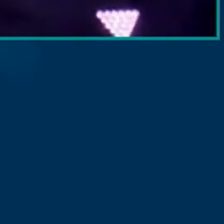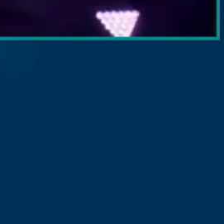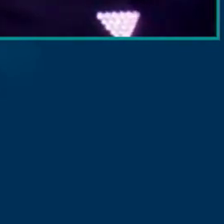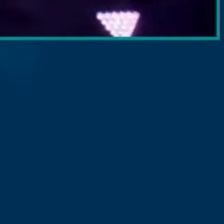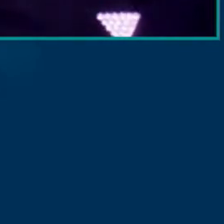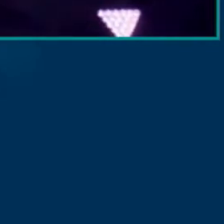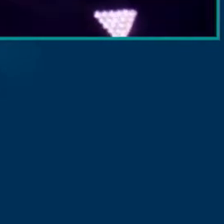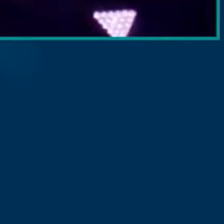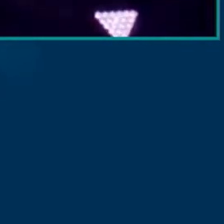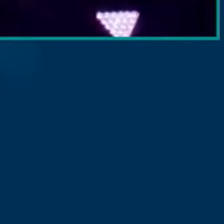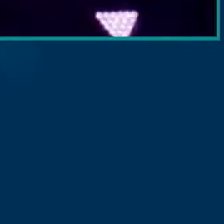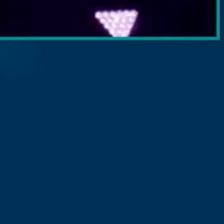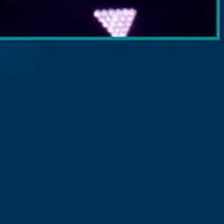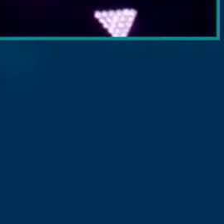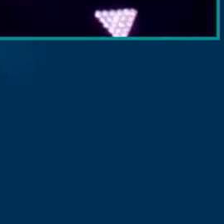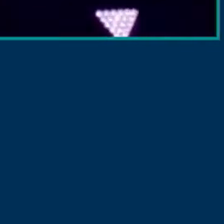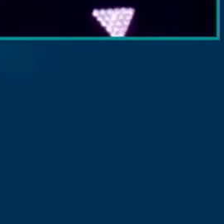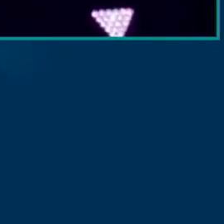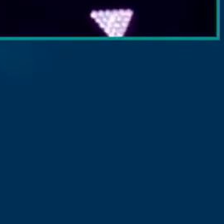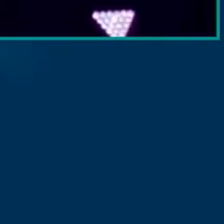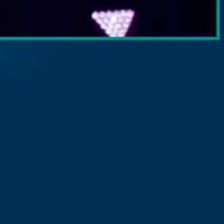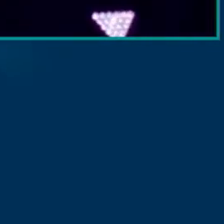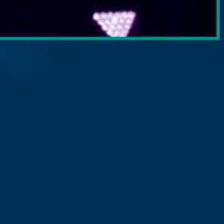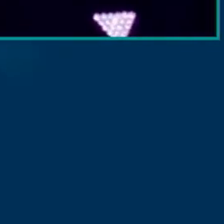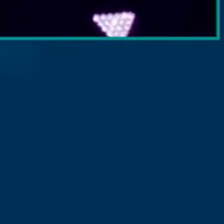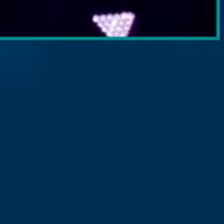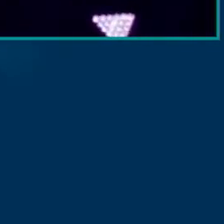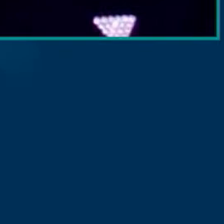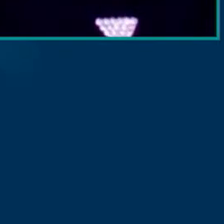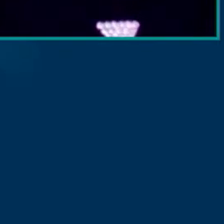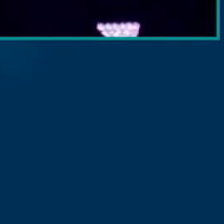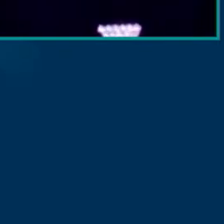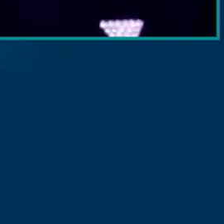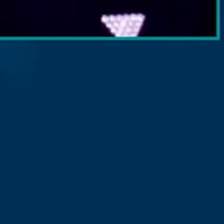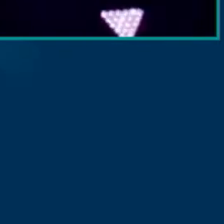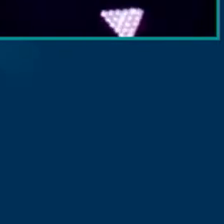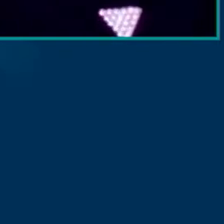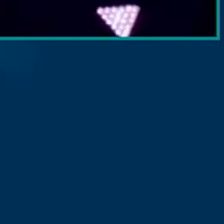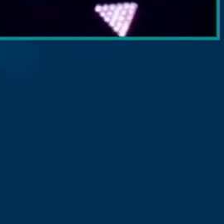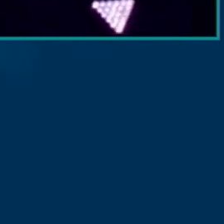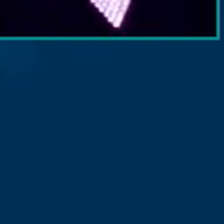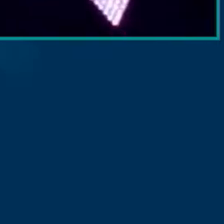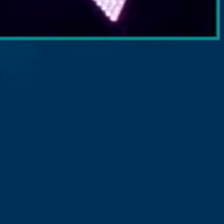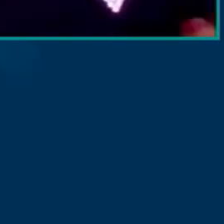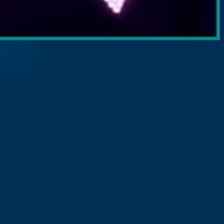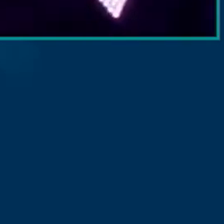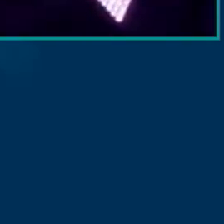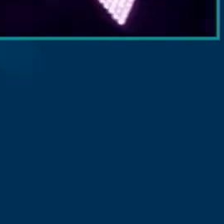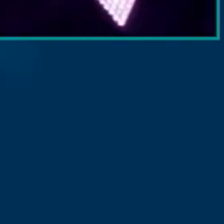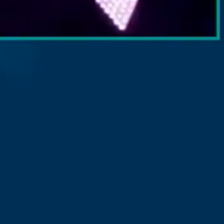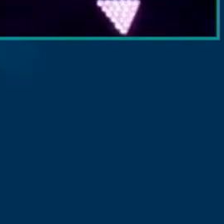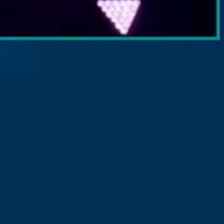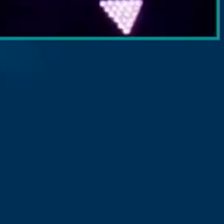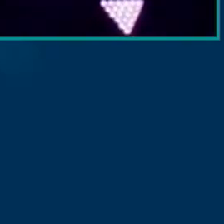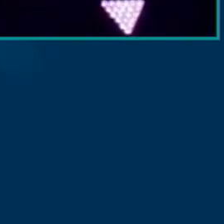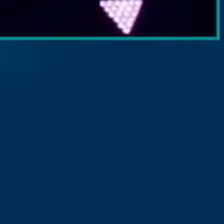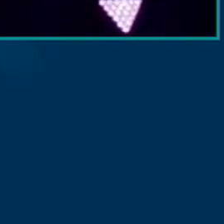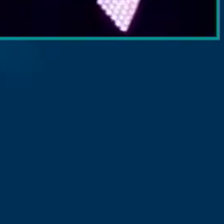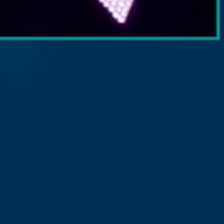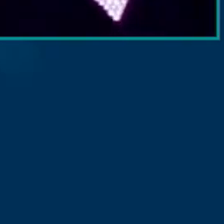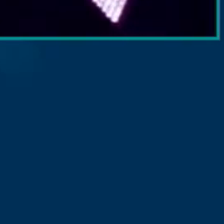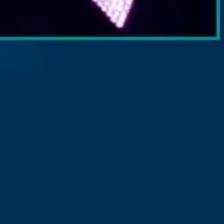that stage, the feasibility of due diligence regulations was tested under a pilot project